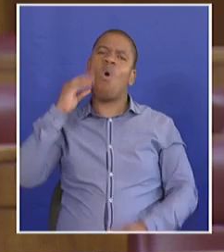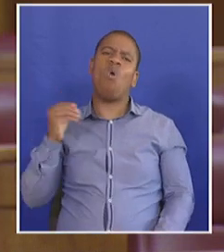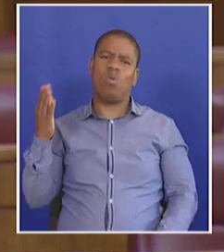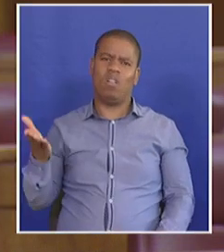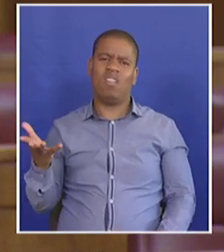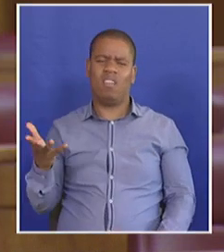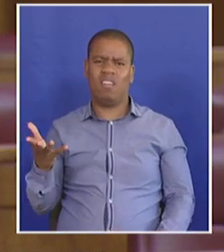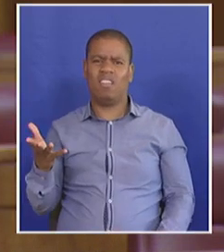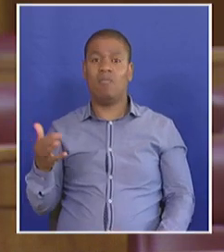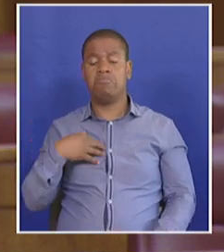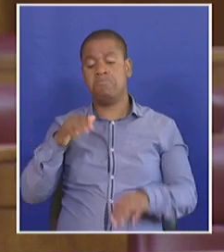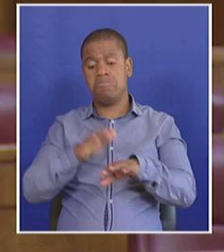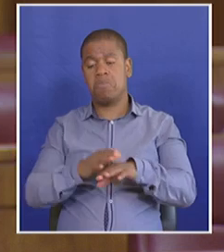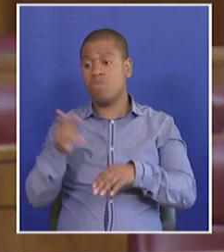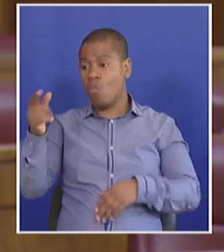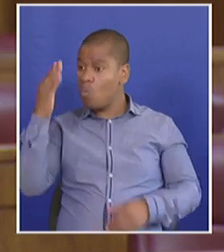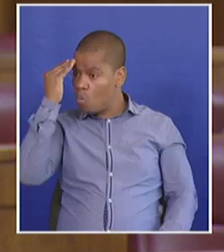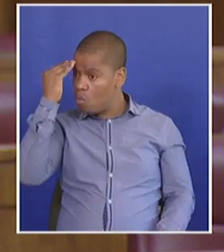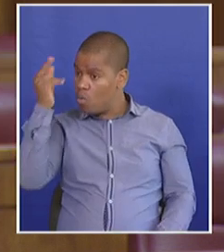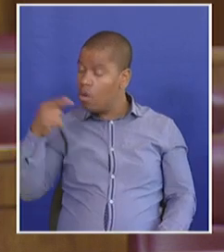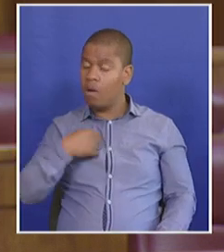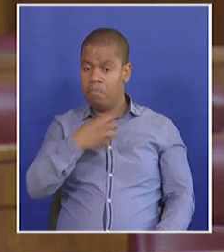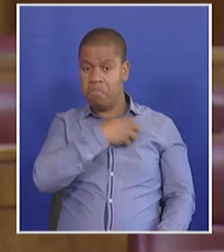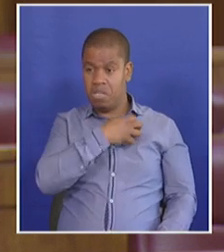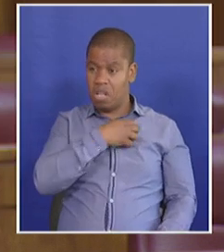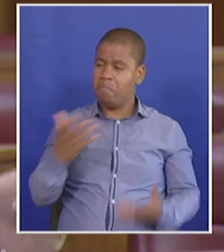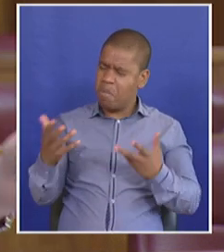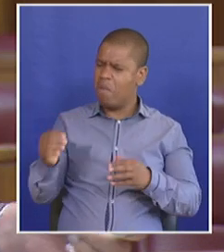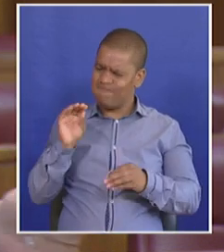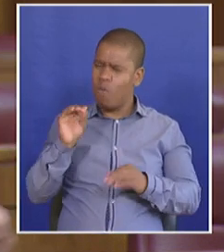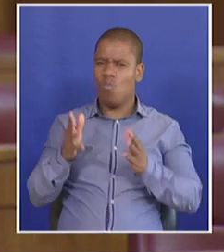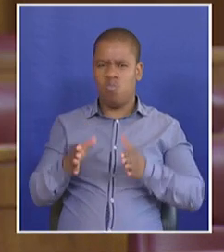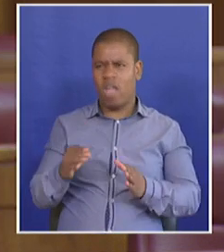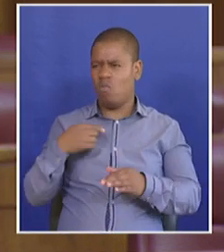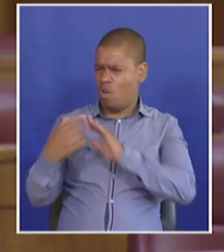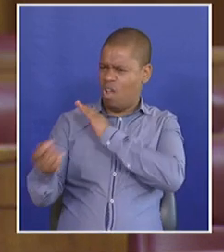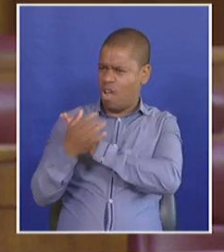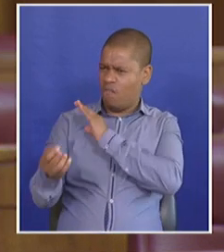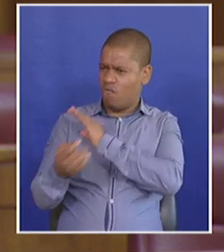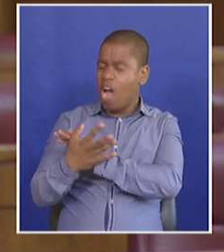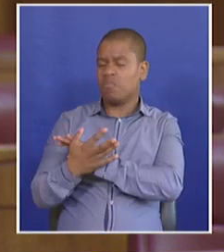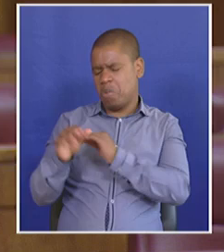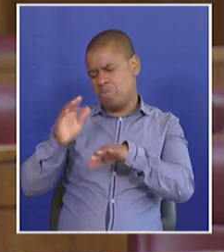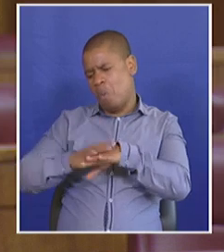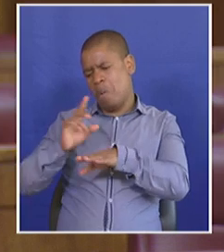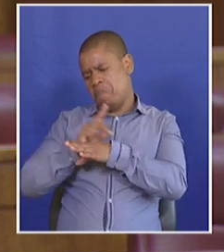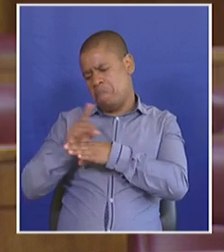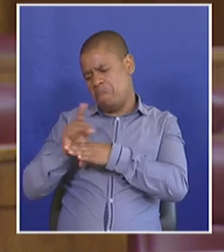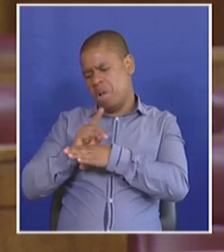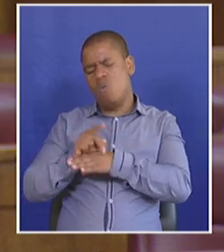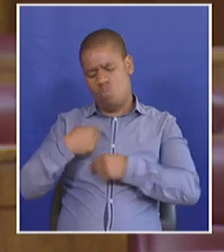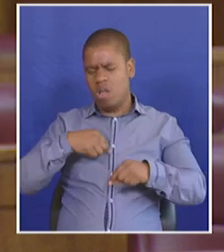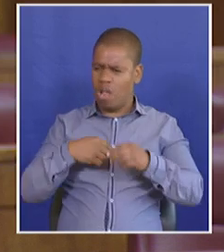ago, is there not a way in which the Minister can advise us what other plans he's got in place to really